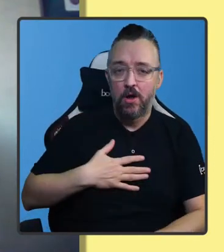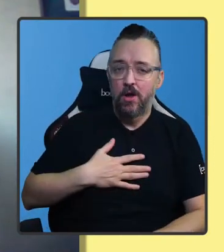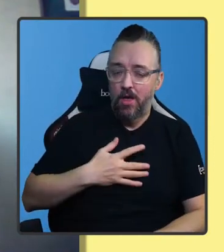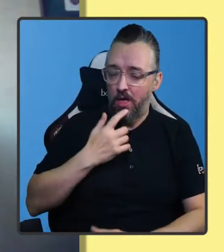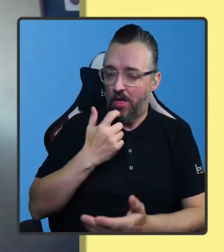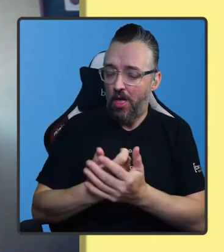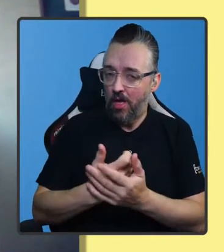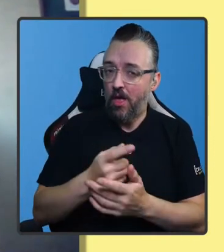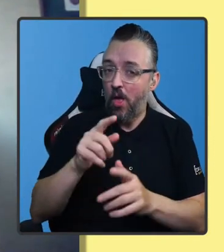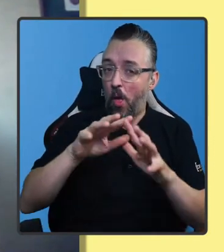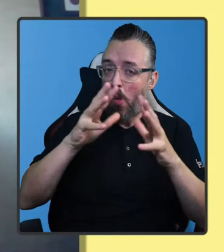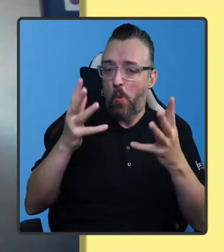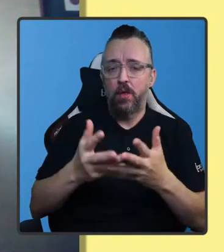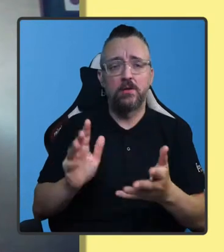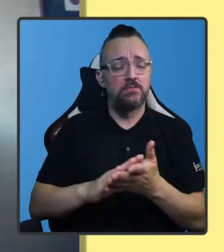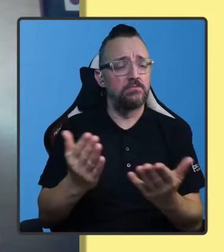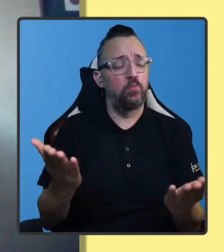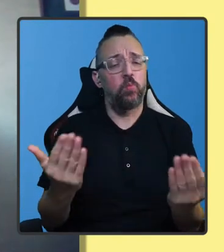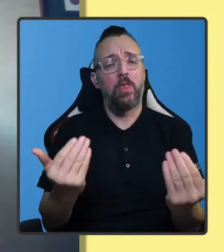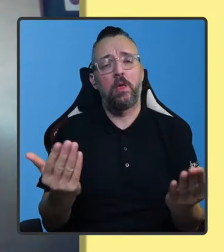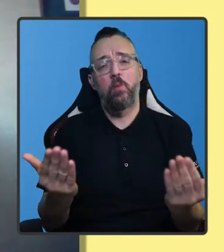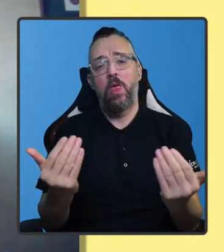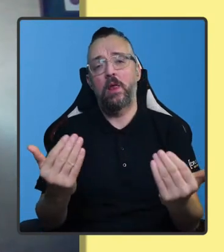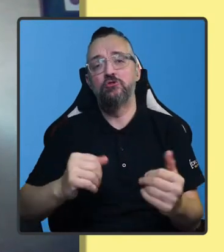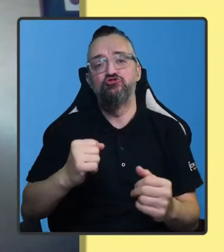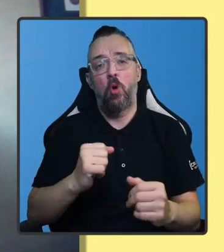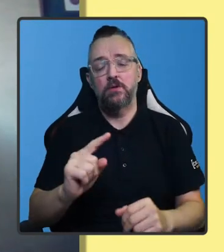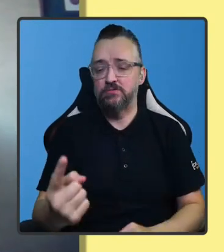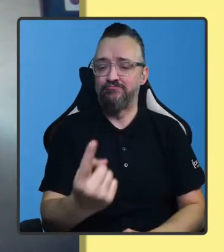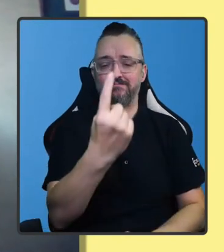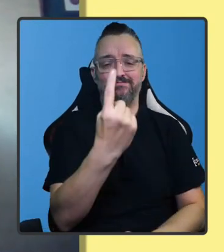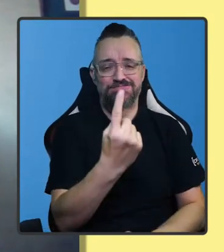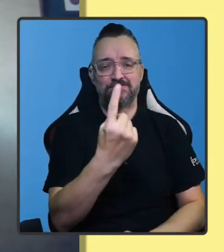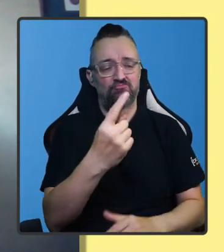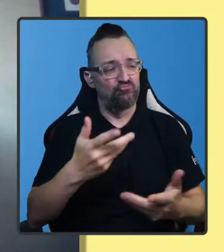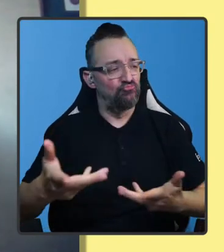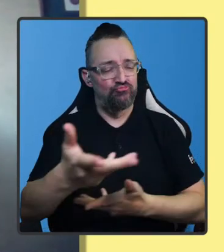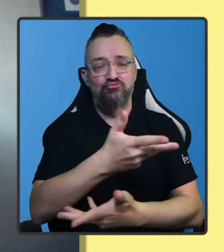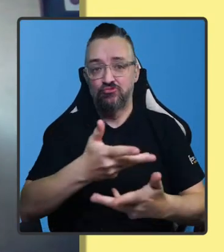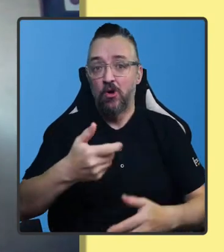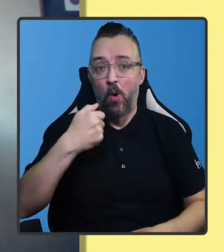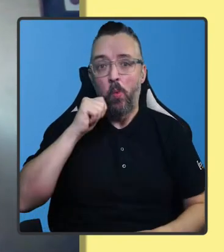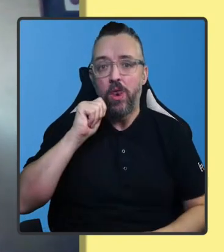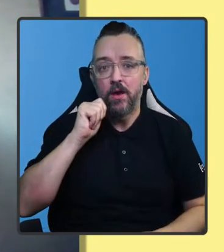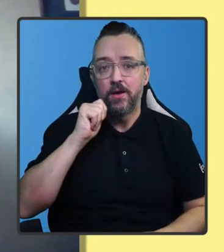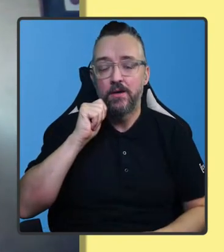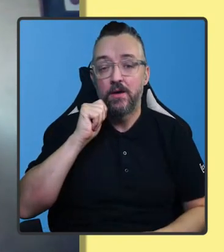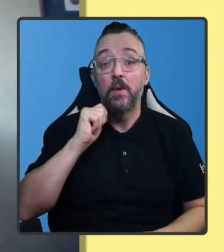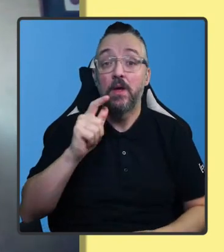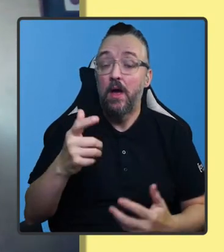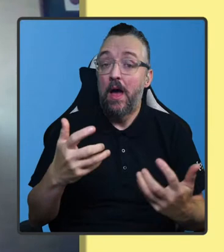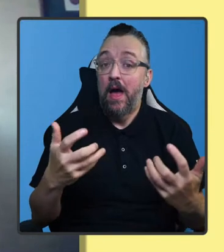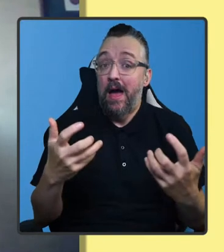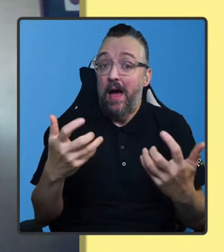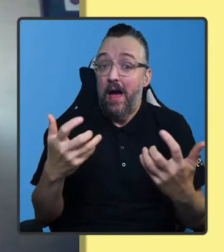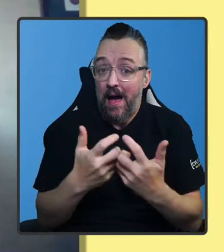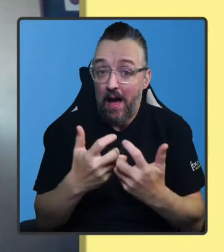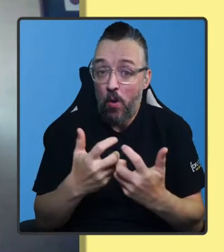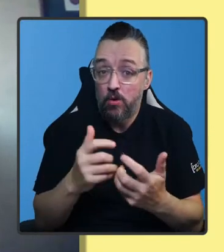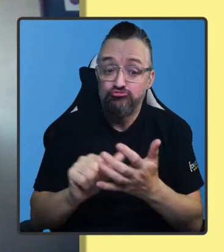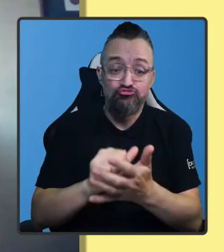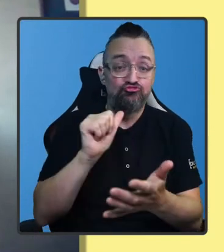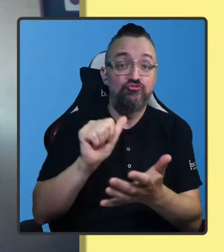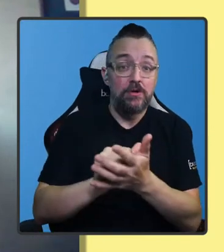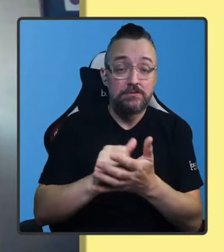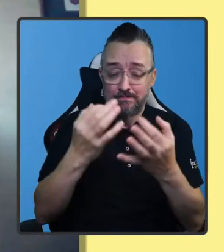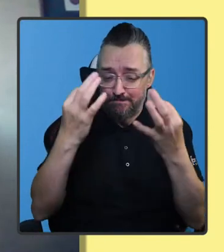will welcome Scotland to the top table of nations of this world. But to do that, and to do it properly, we need so